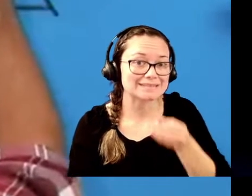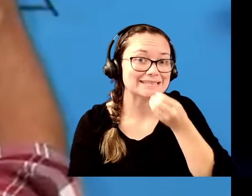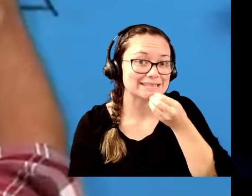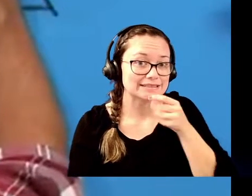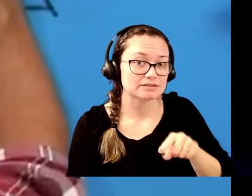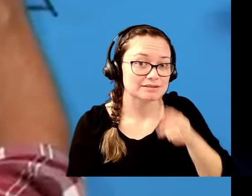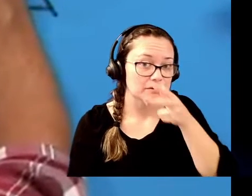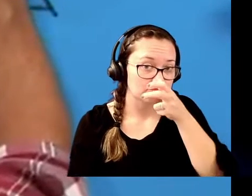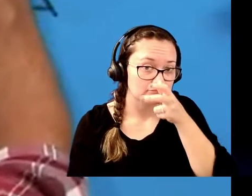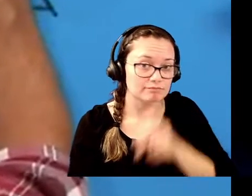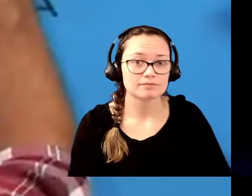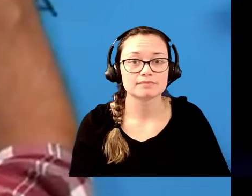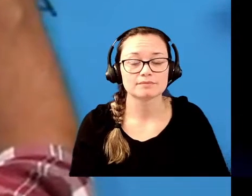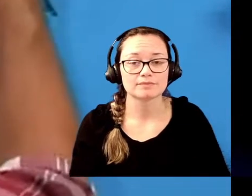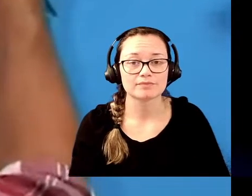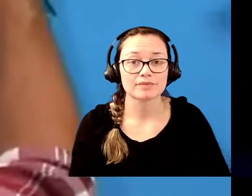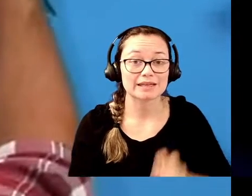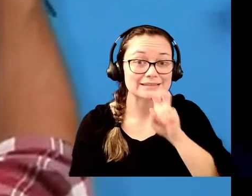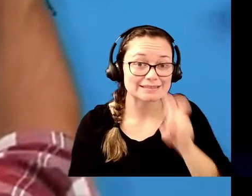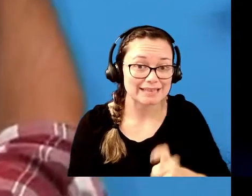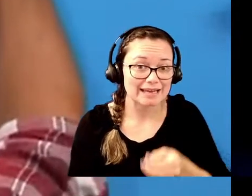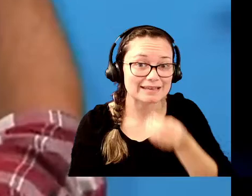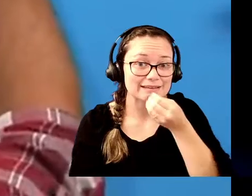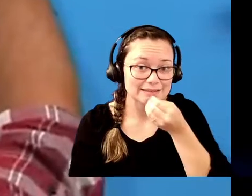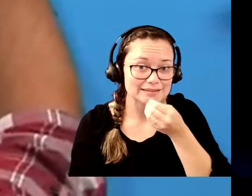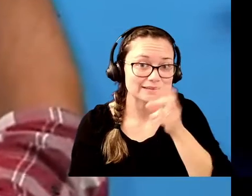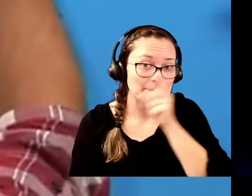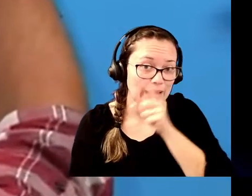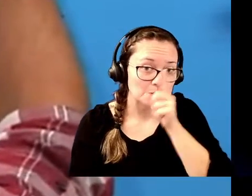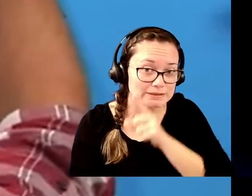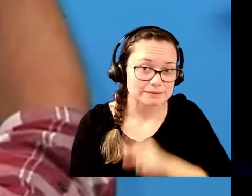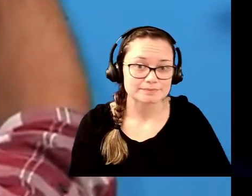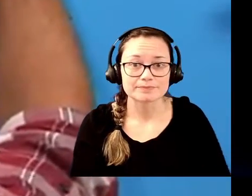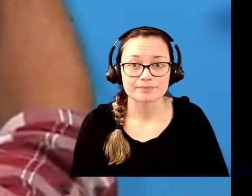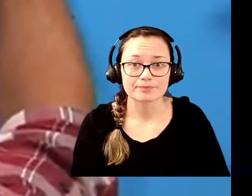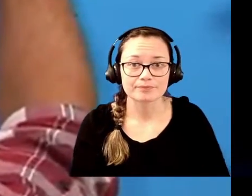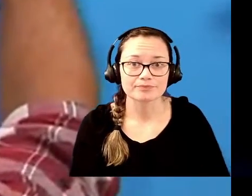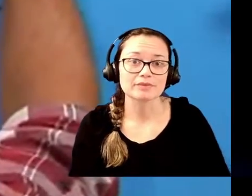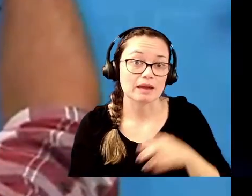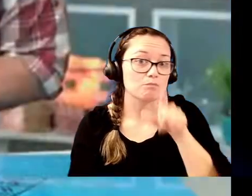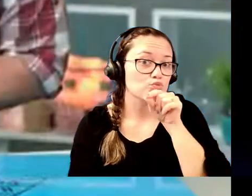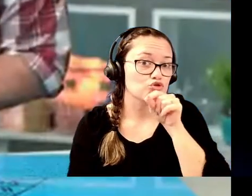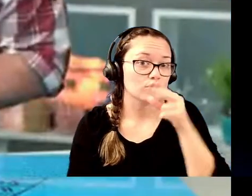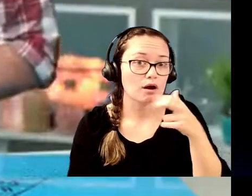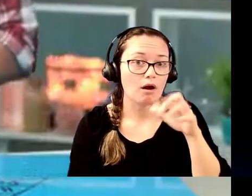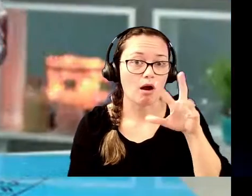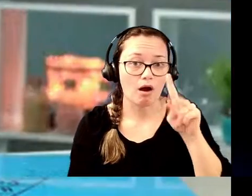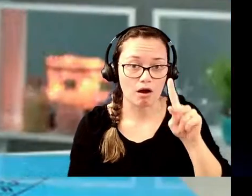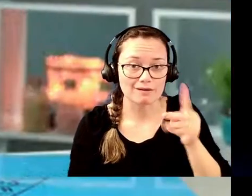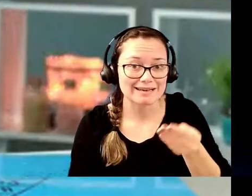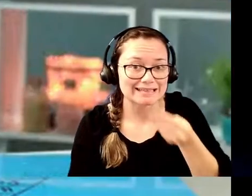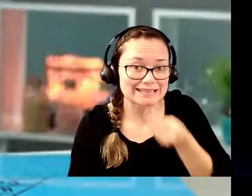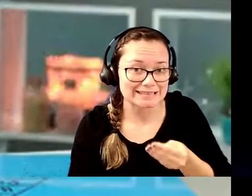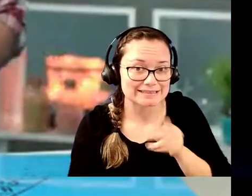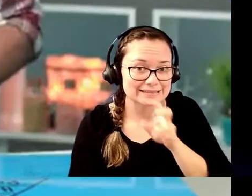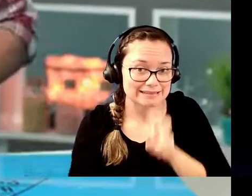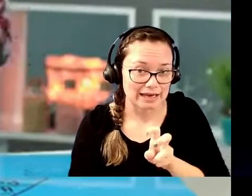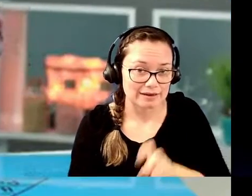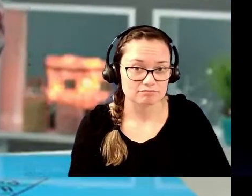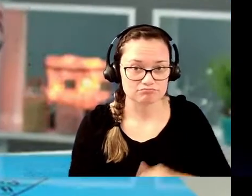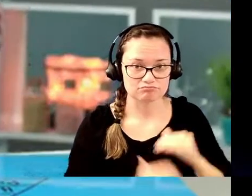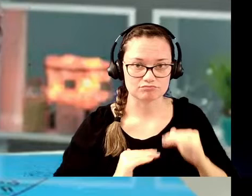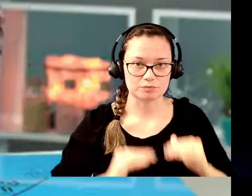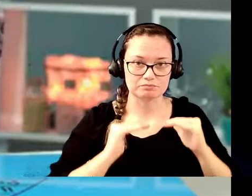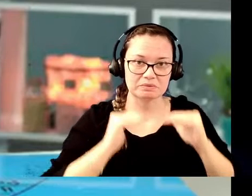eaten by a snake. And then the snake is eaten by a hawk. Okay? And so we have a